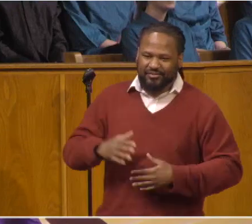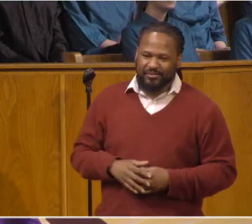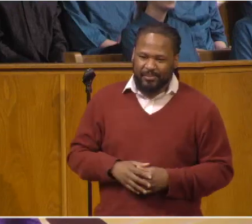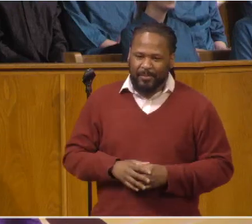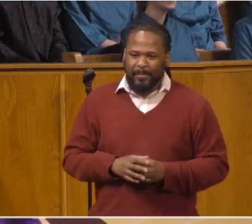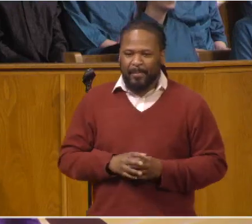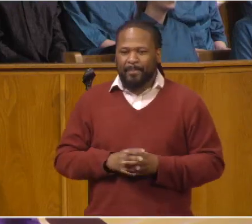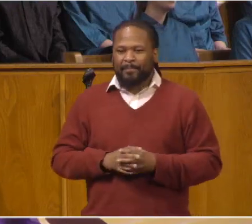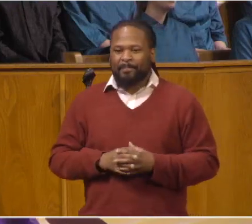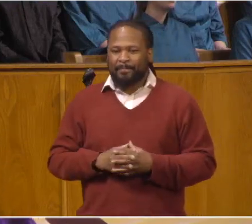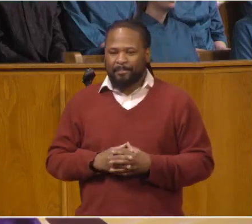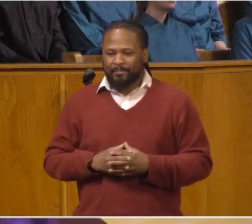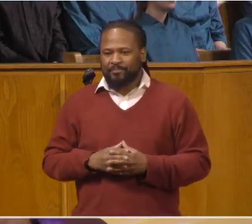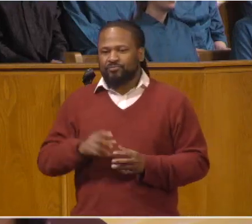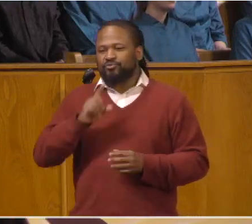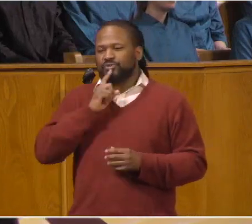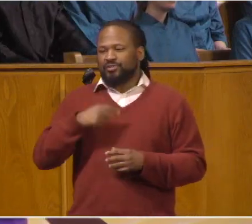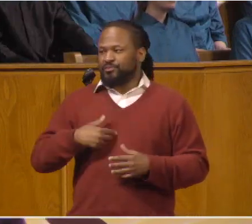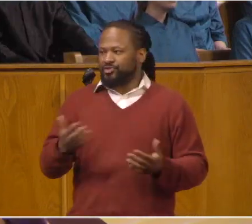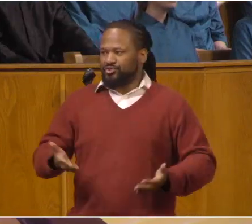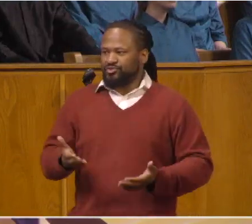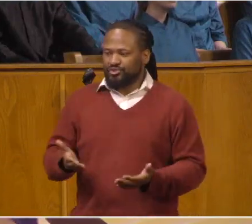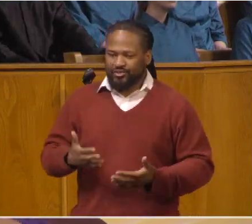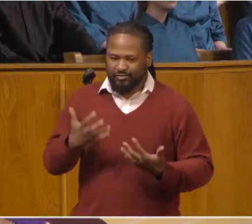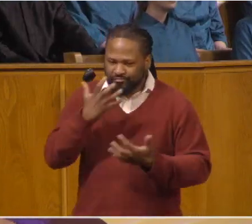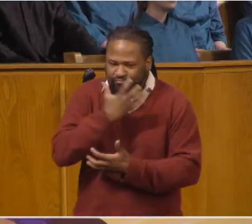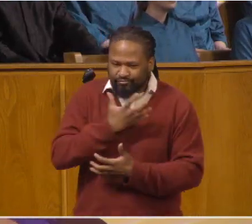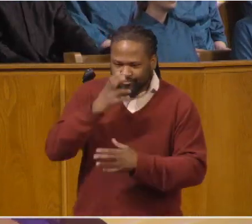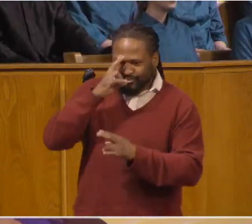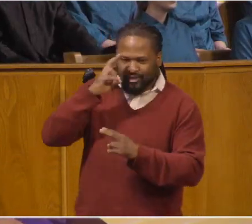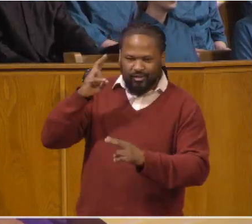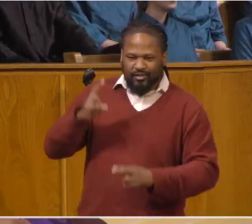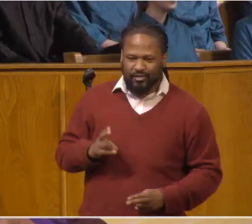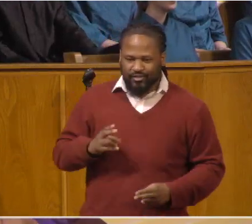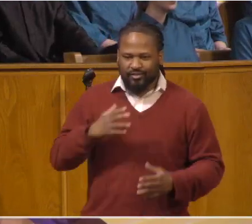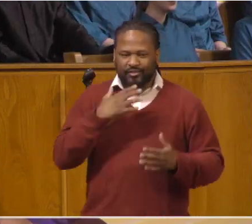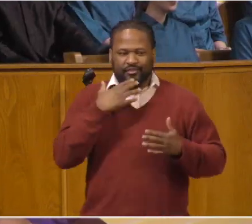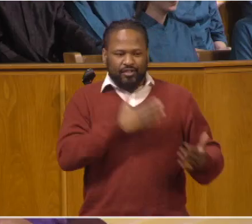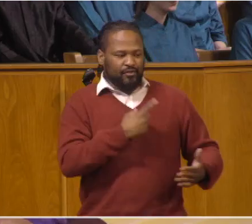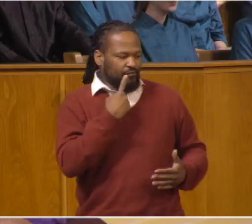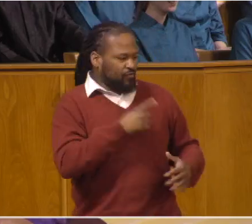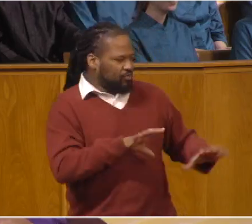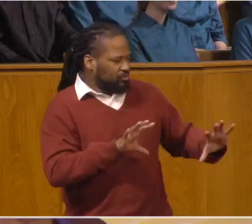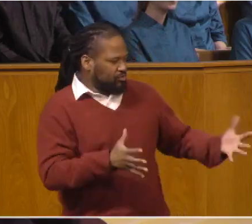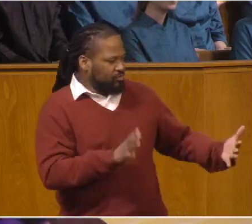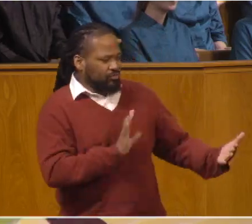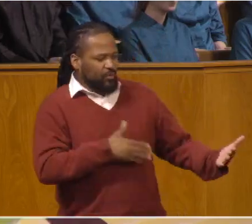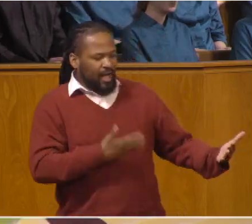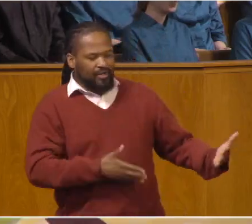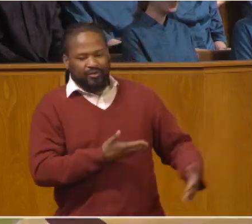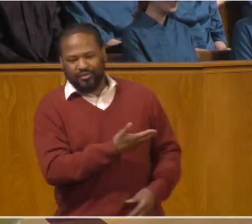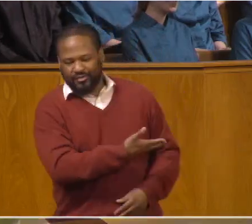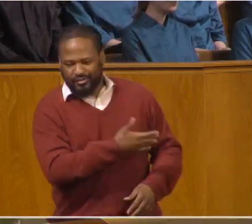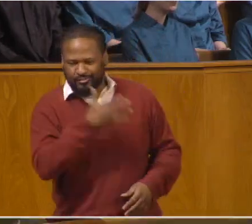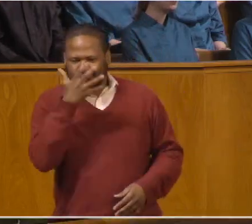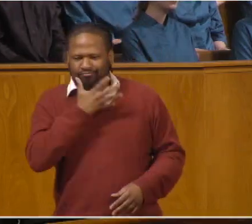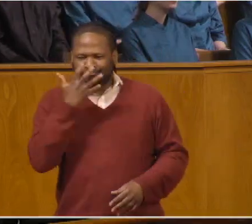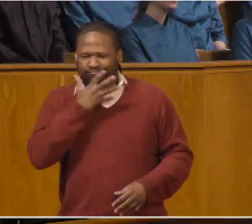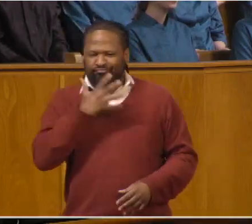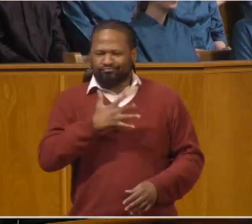It is a wonderful honor to be here, and I thank this choir who has blessed me richly this morning.